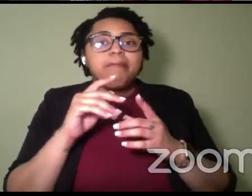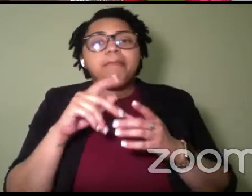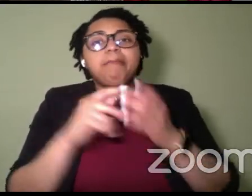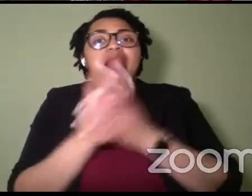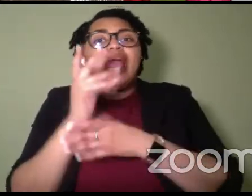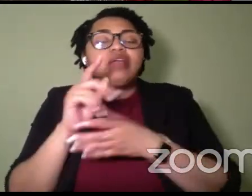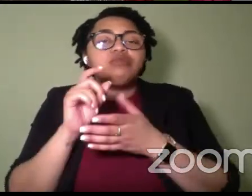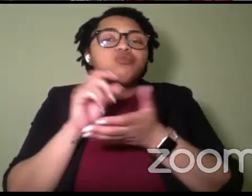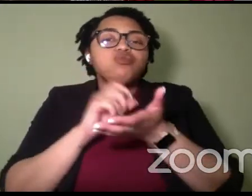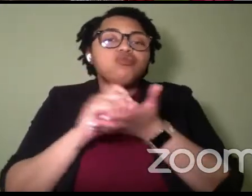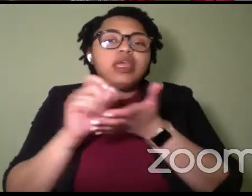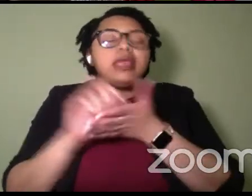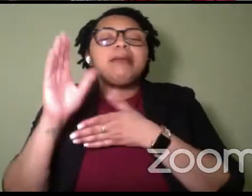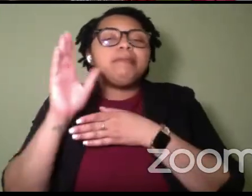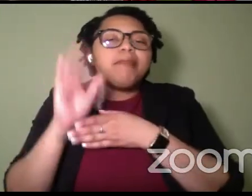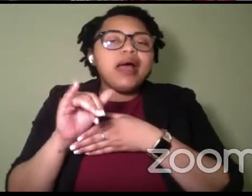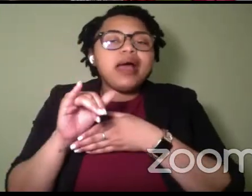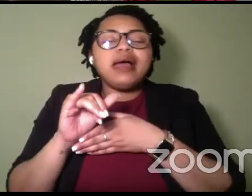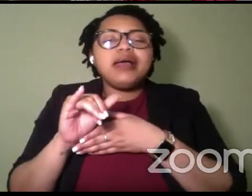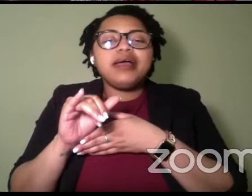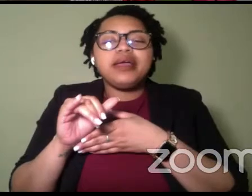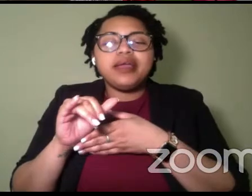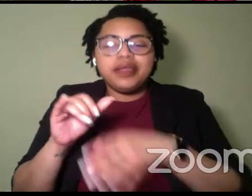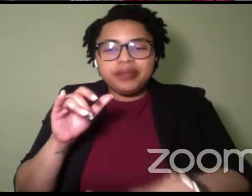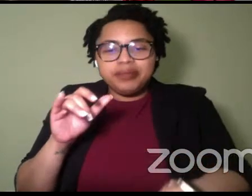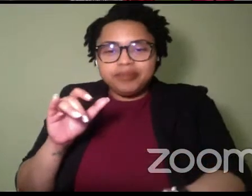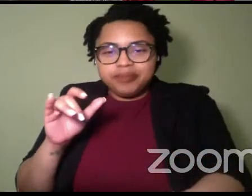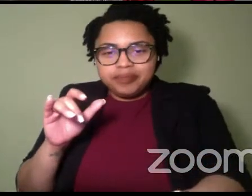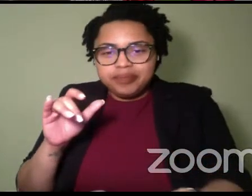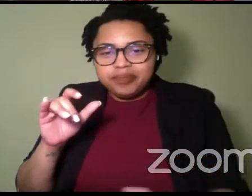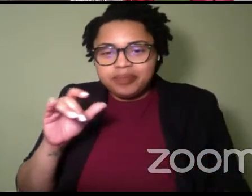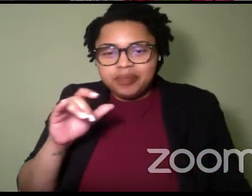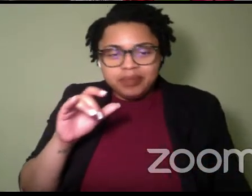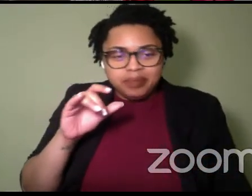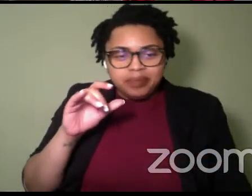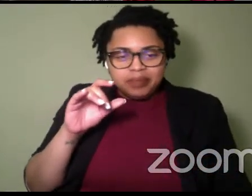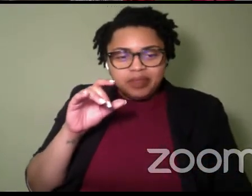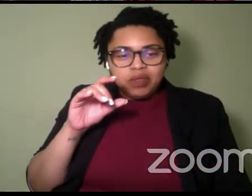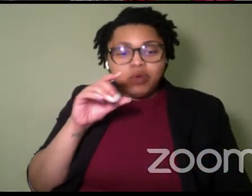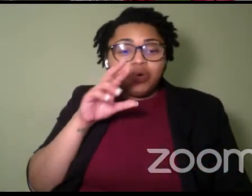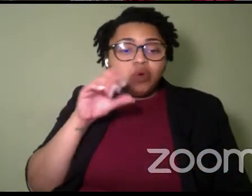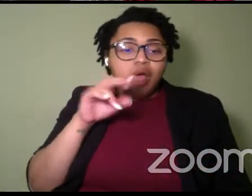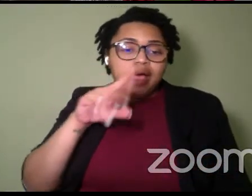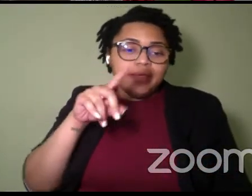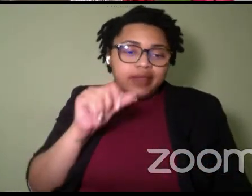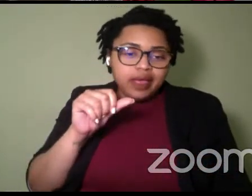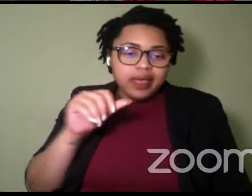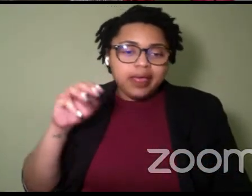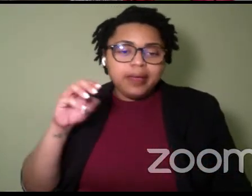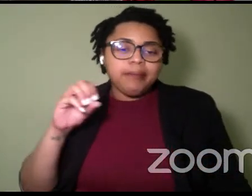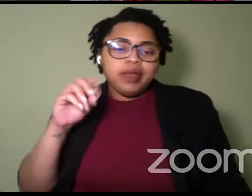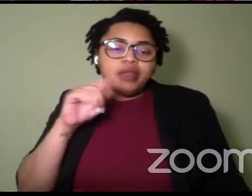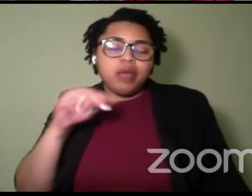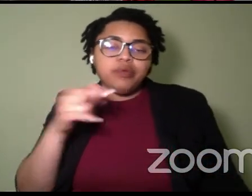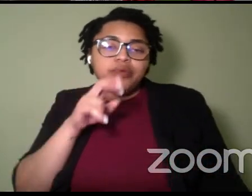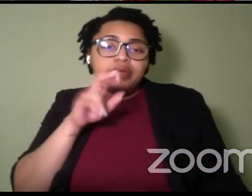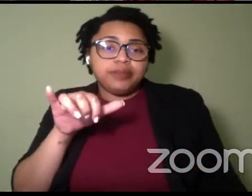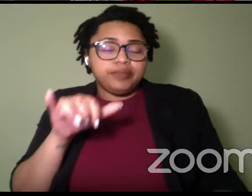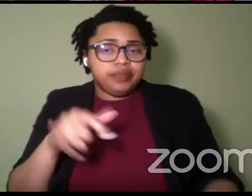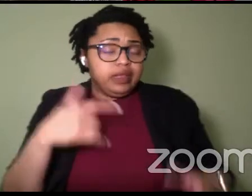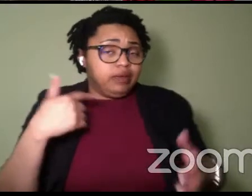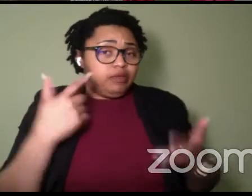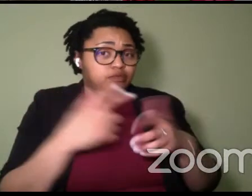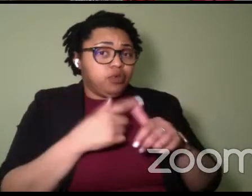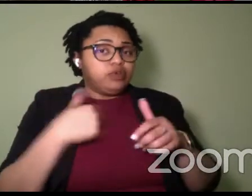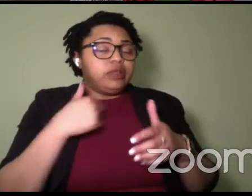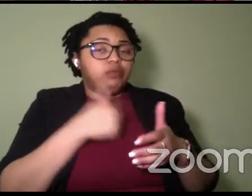But first, let me start with our land acknowledgement. Land acknowledgements have gained popularity, and